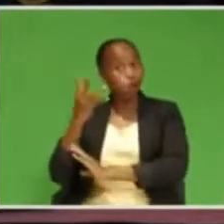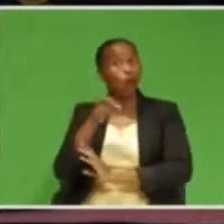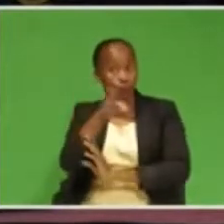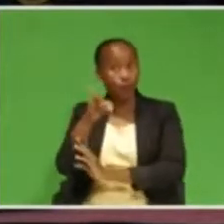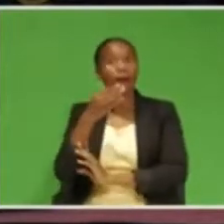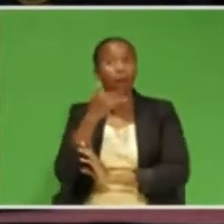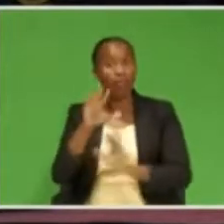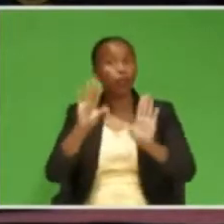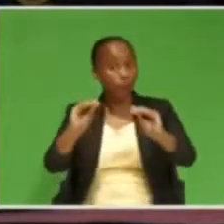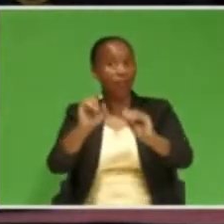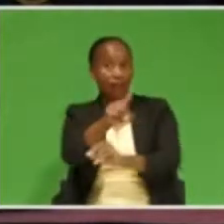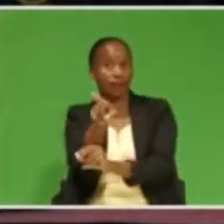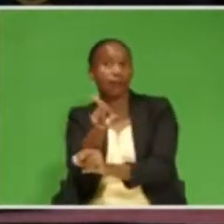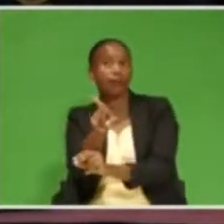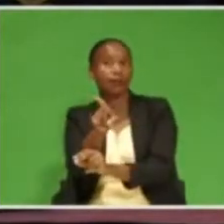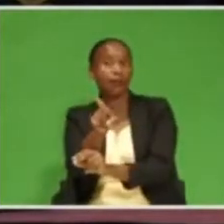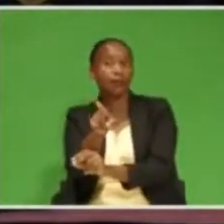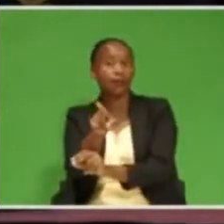that.